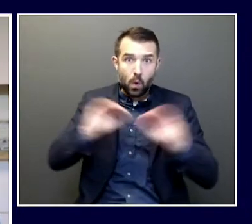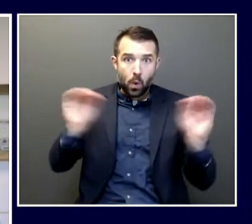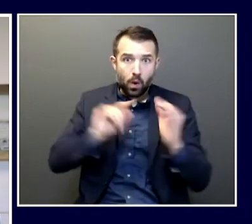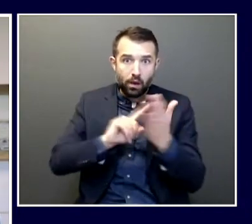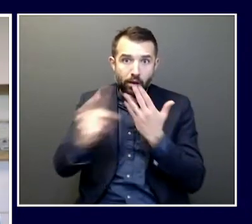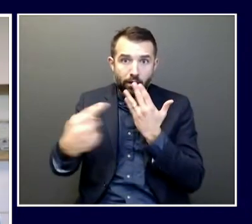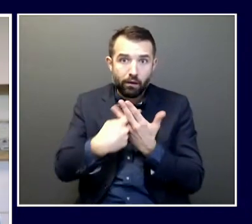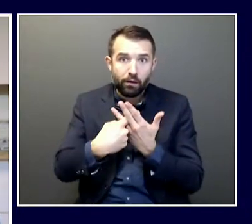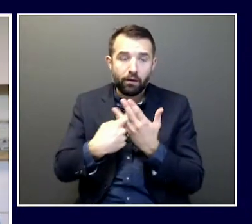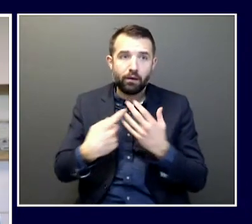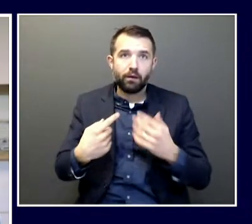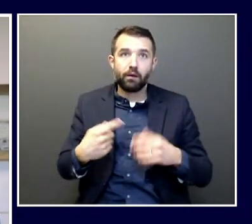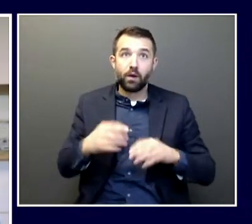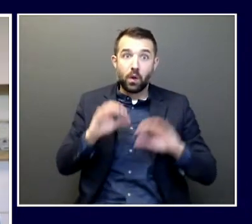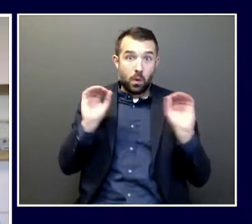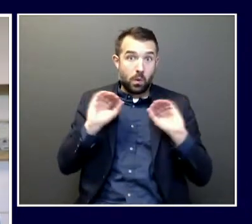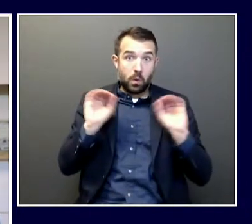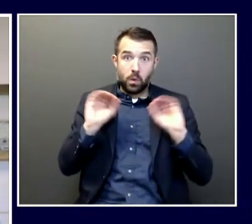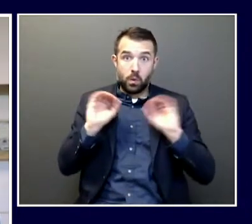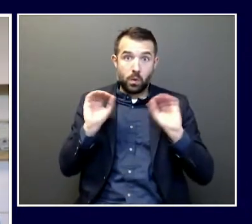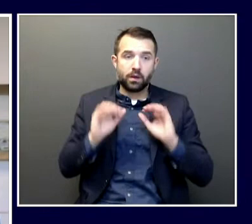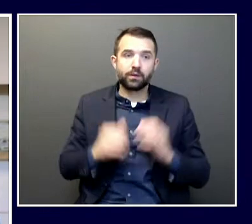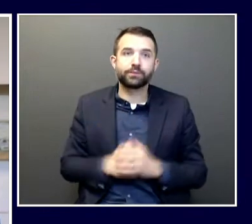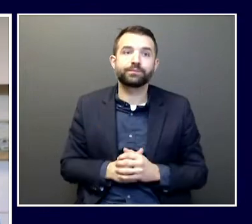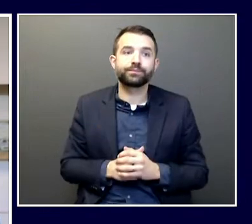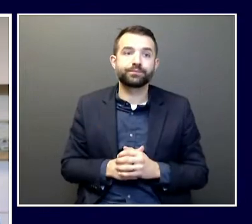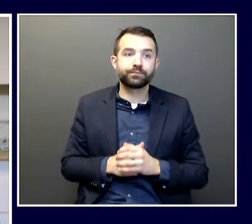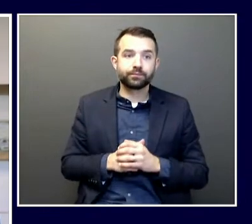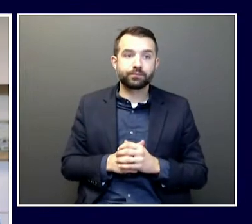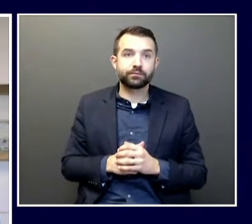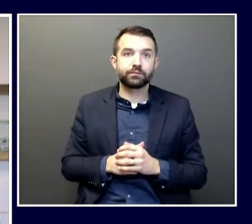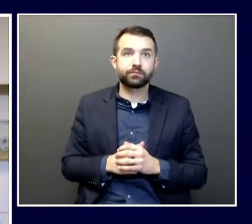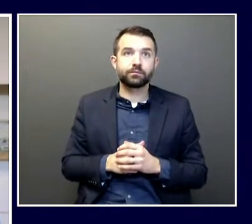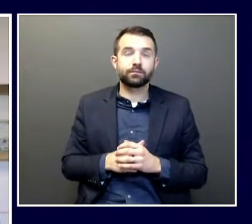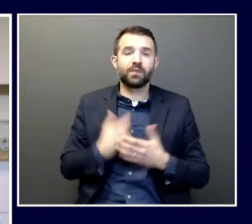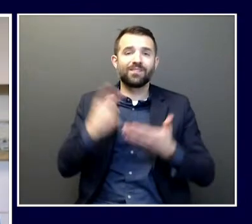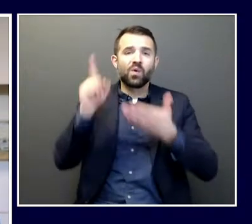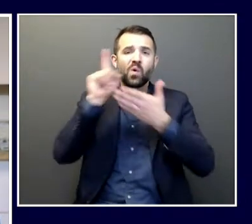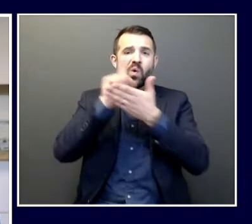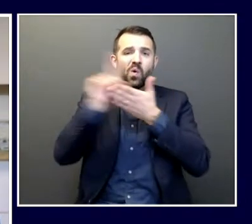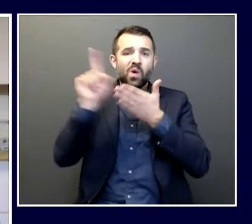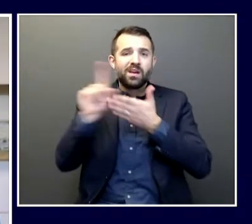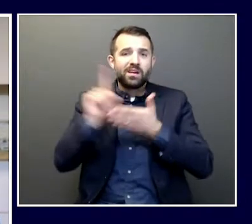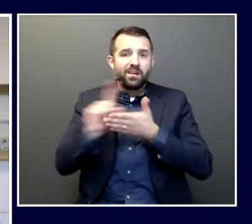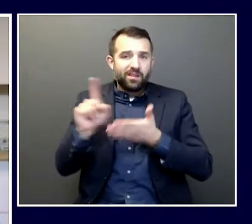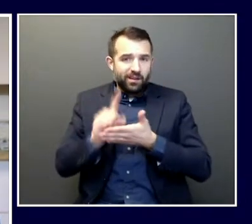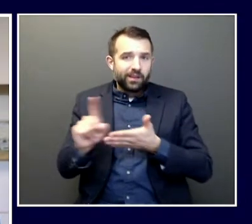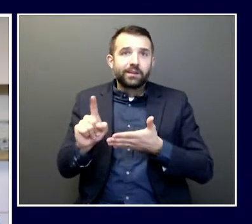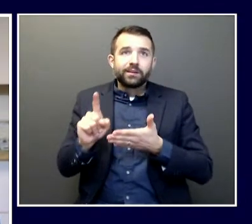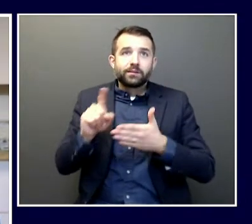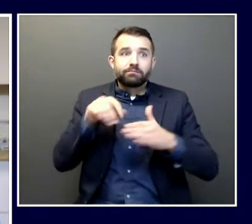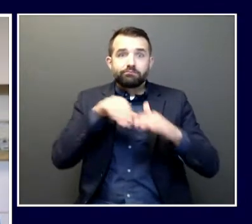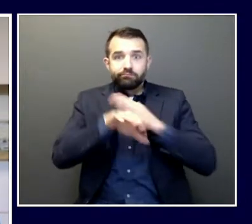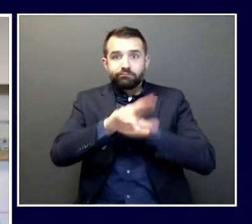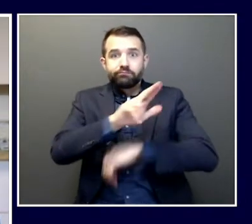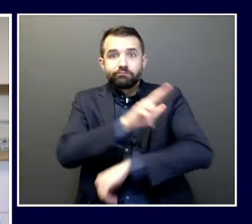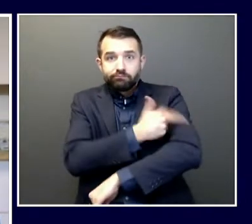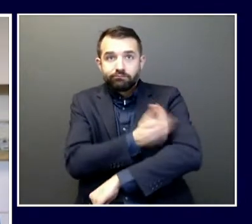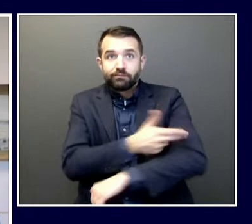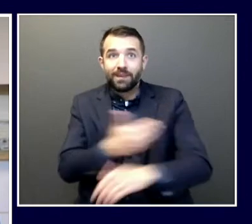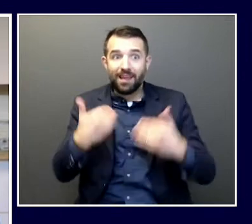week, about 2/3 of all the people admitted to Maine hospitals with COVID are